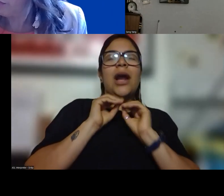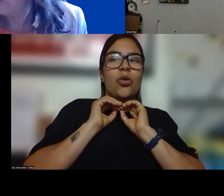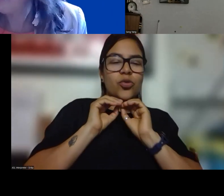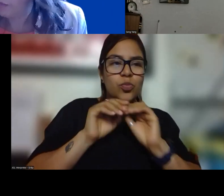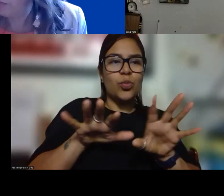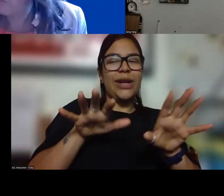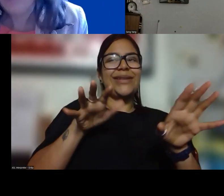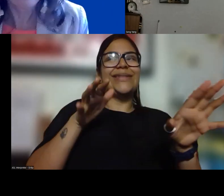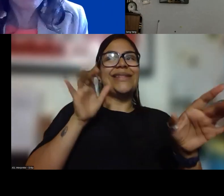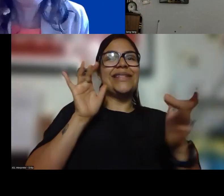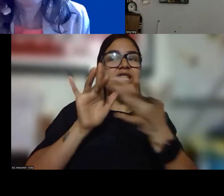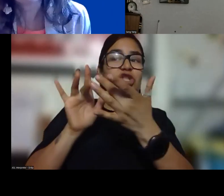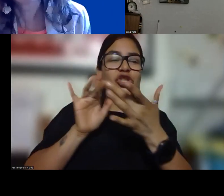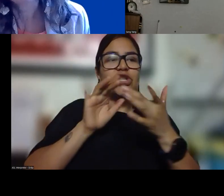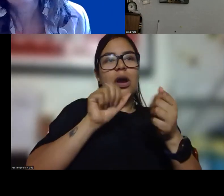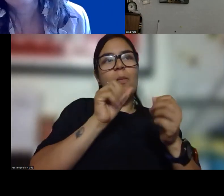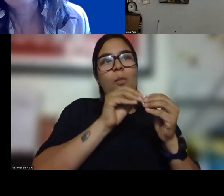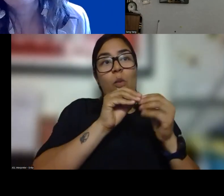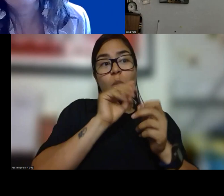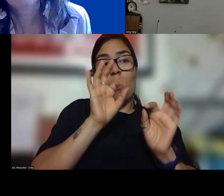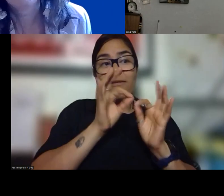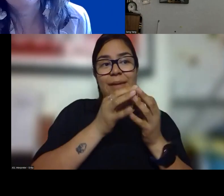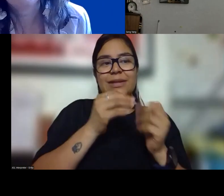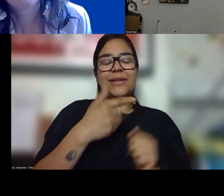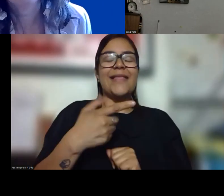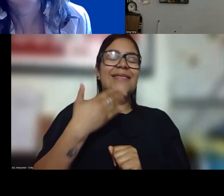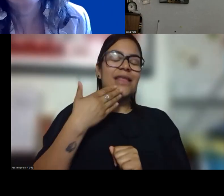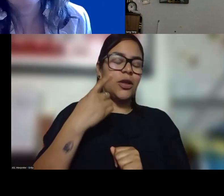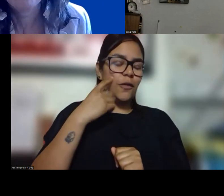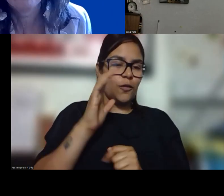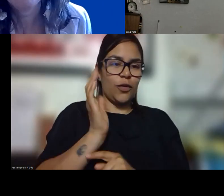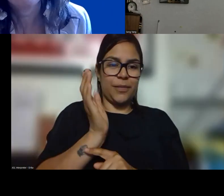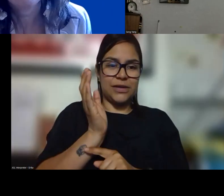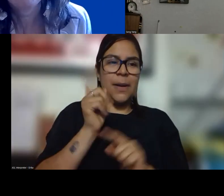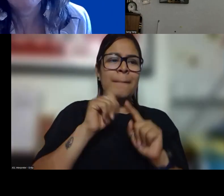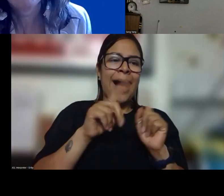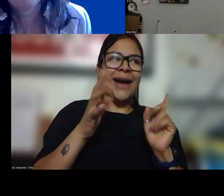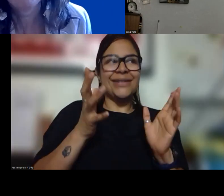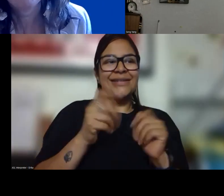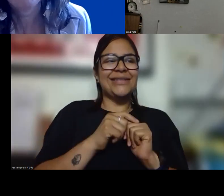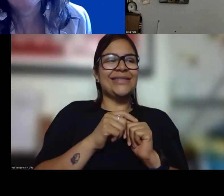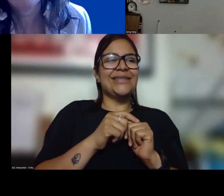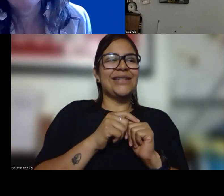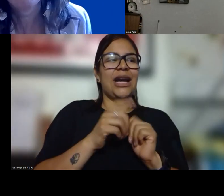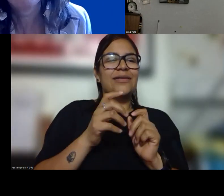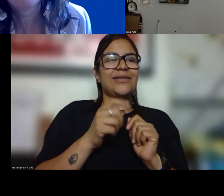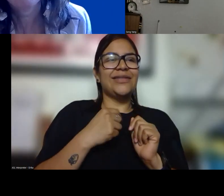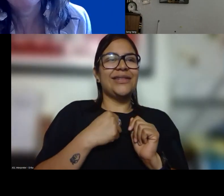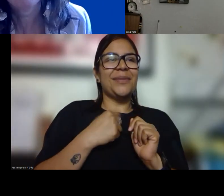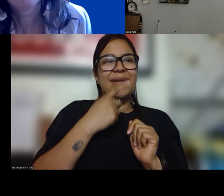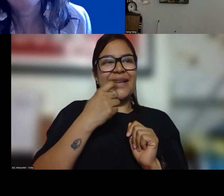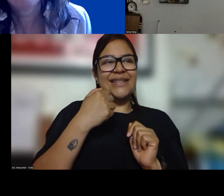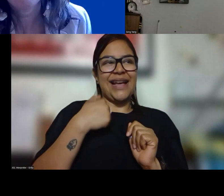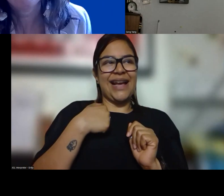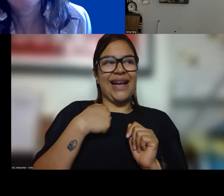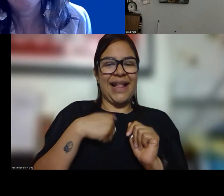just wanted to put that out there. And thank you to the presenters, but I'm often told, because I have a place at the table, that I